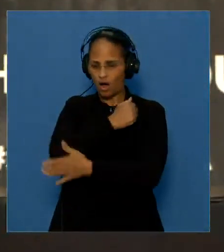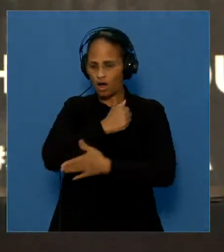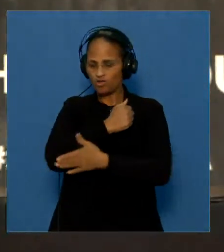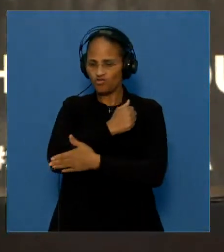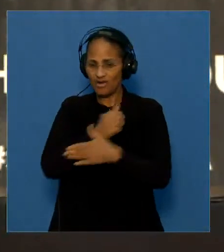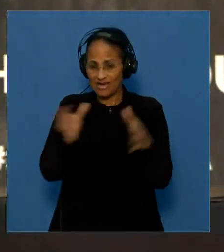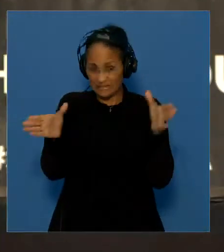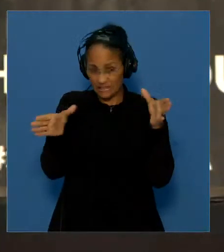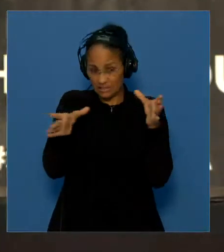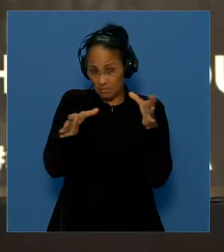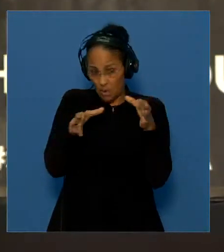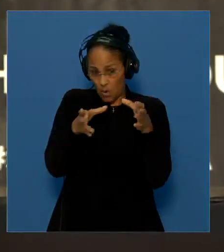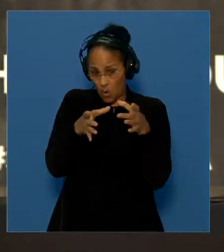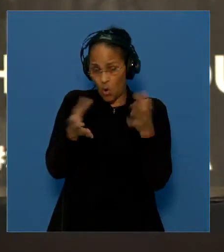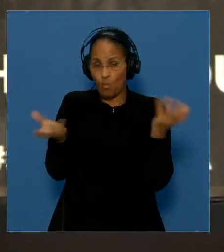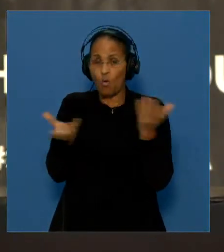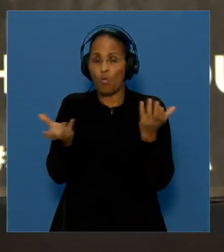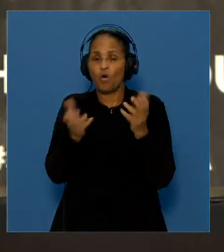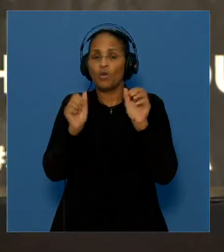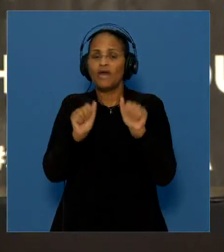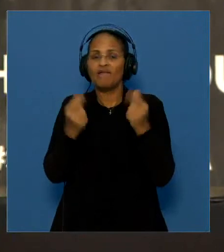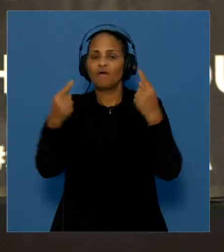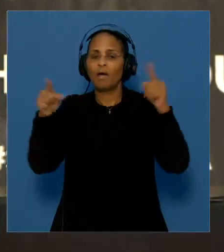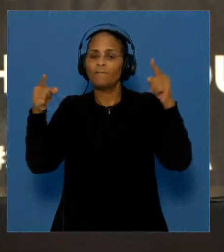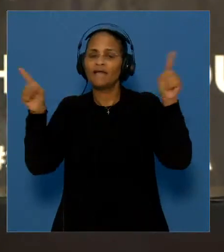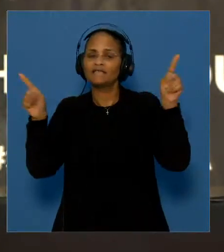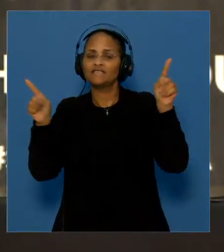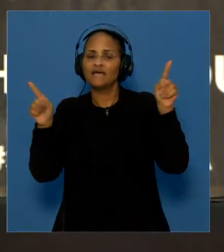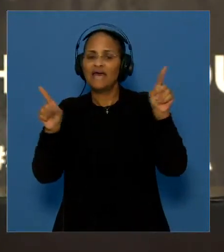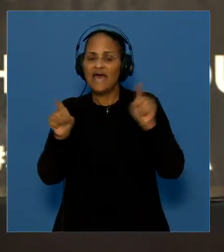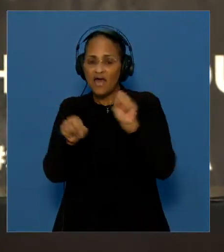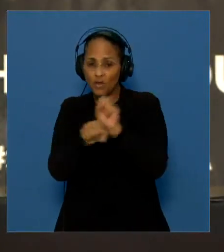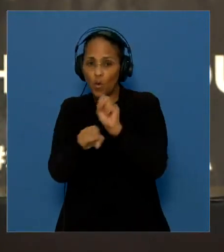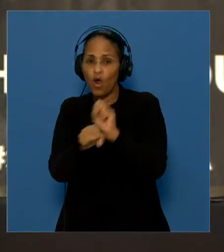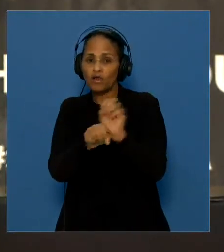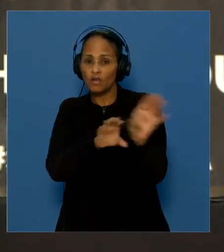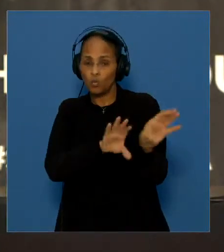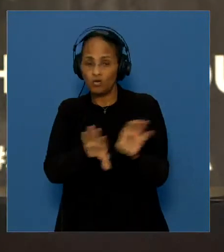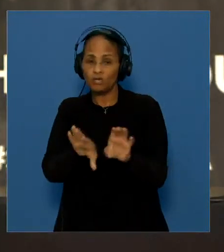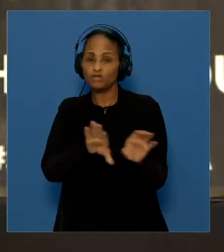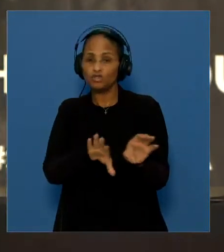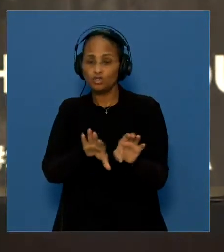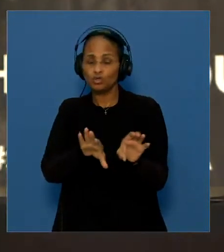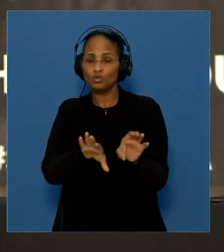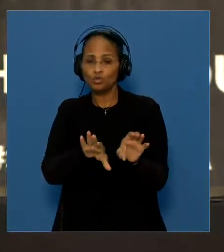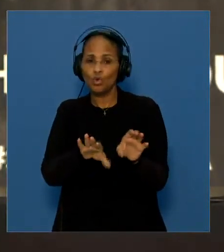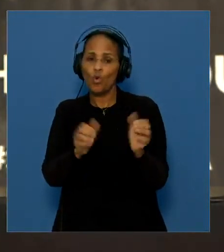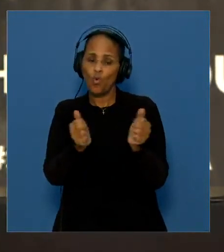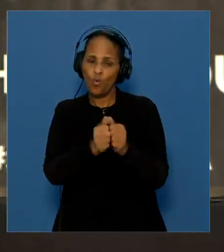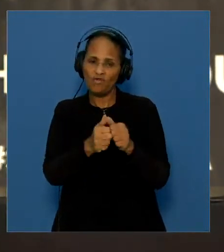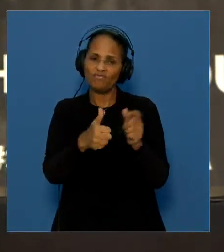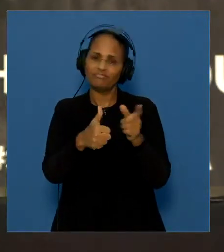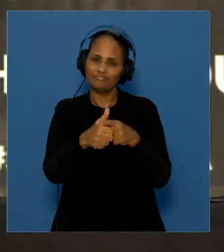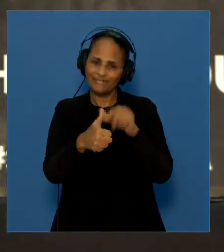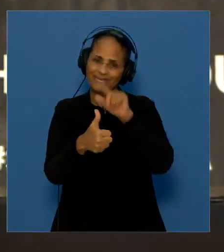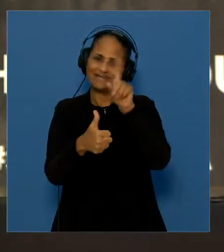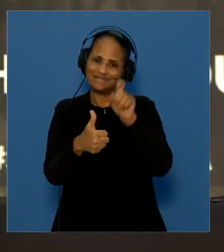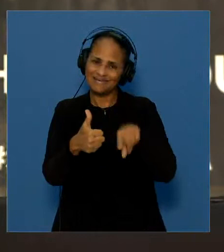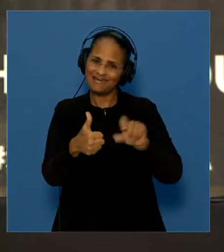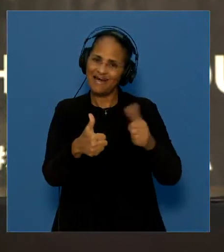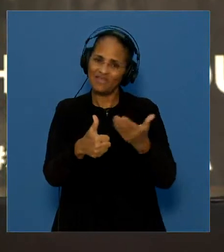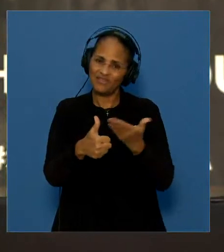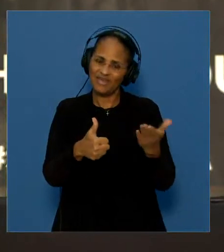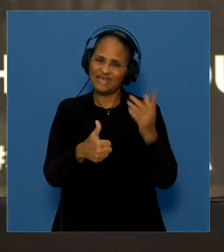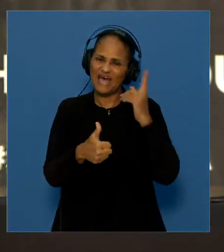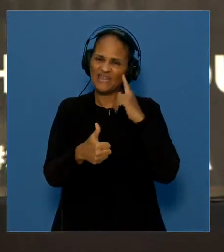small as we are, with what we've been able to accomplish in the work of which we've been able to do regarding the testing and other things, I think